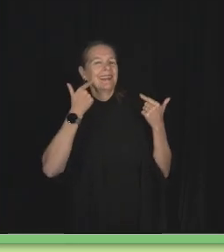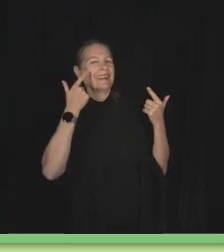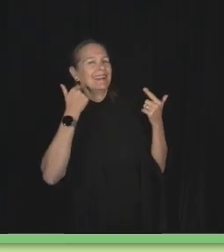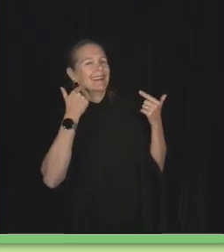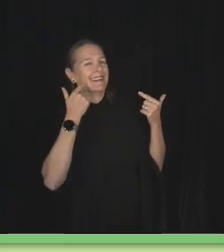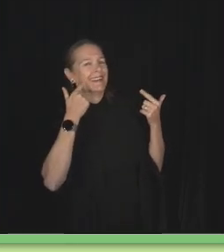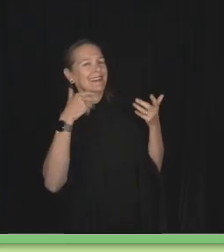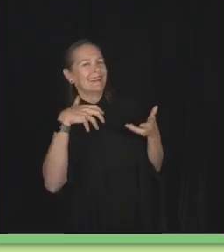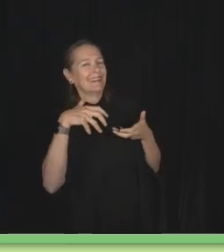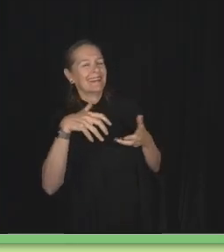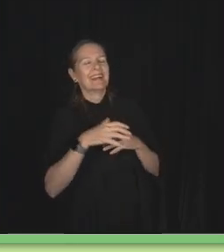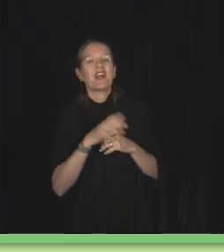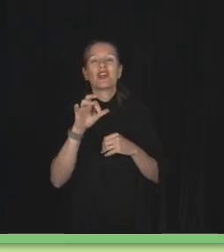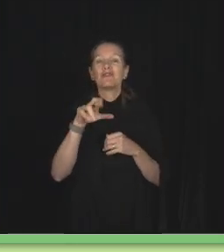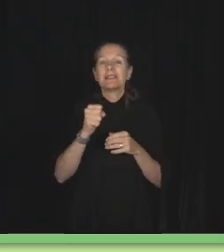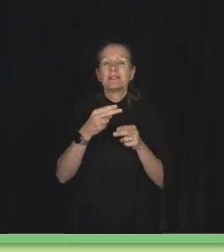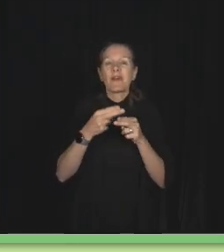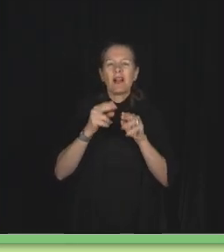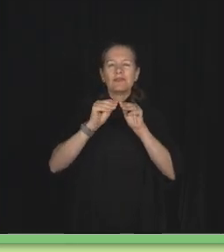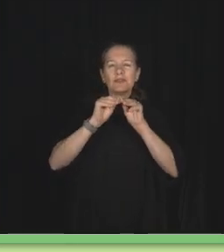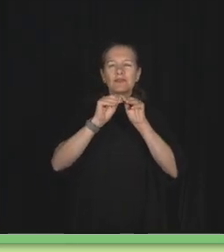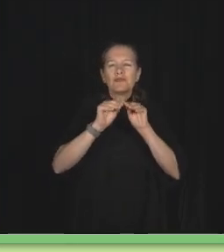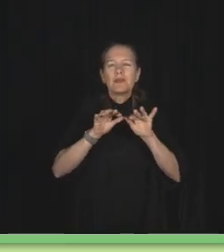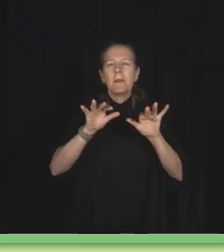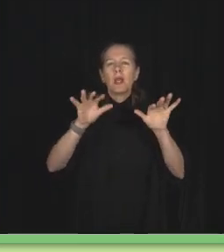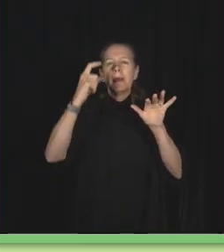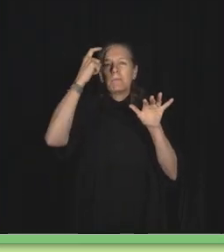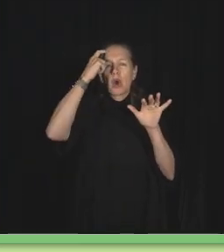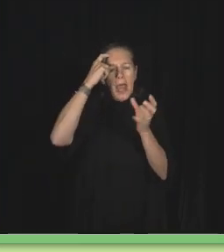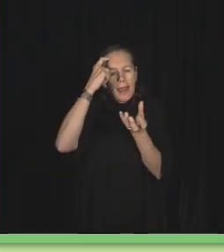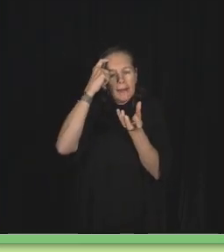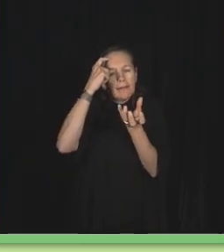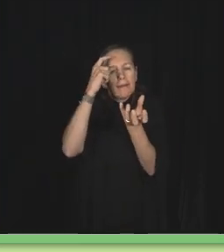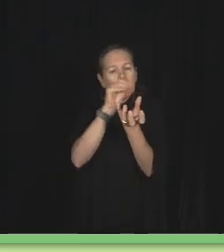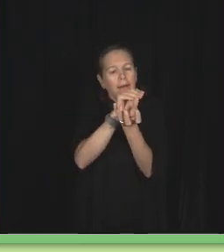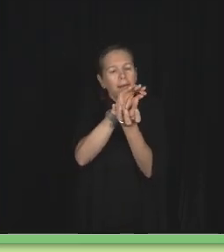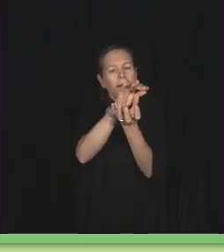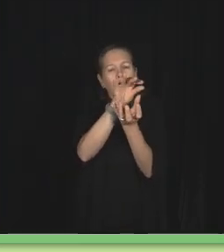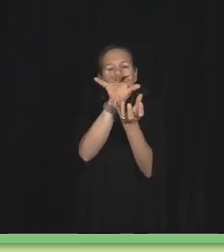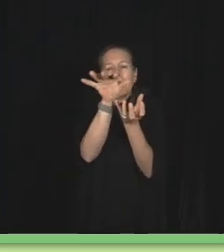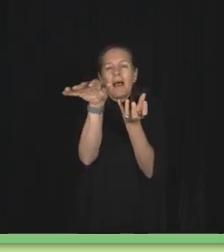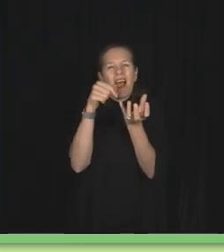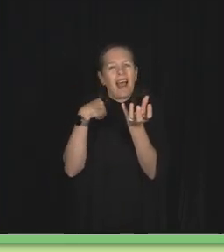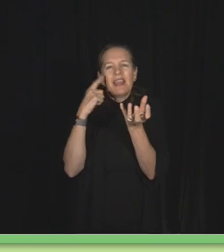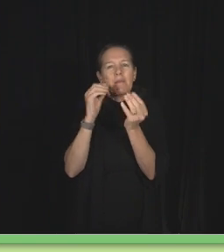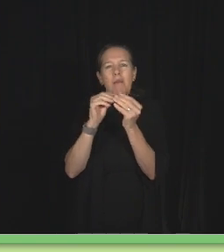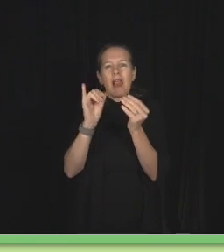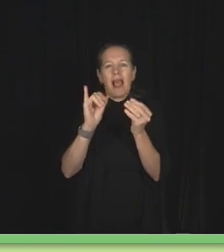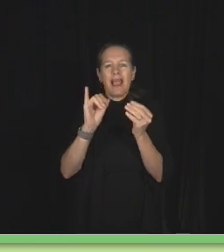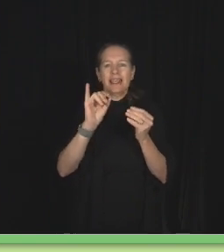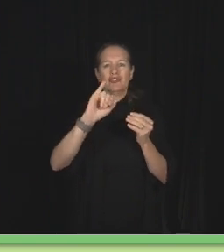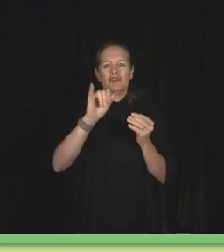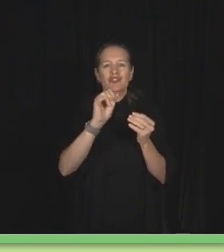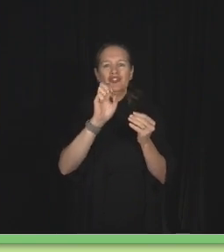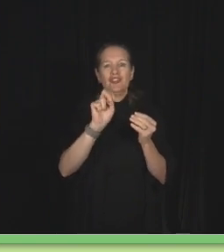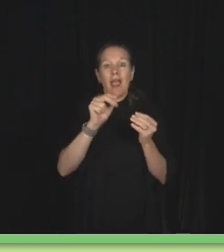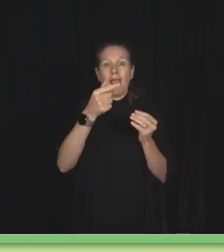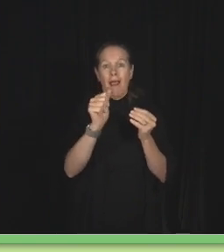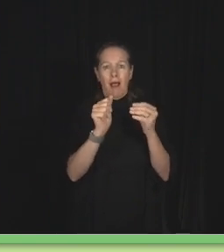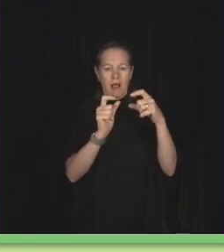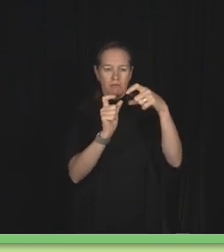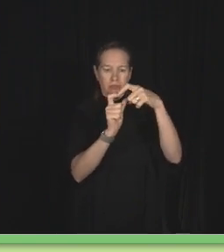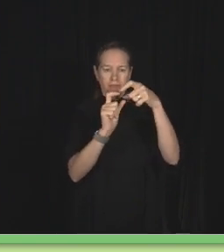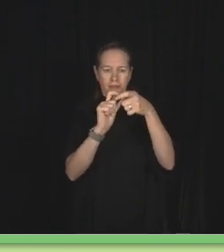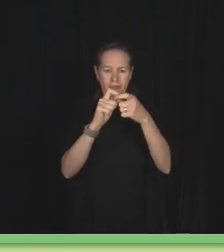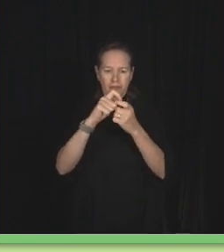Chris called it the distributed brain of Kubernetes. I think of it more as a tiny Jenga block that is holding up a whole